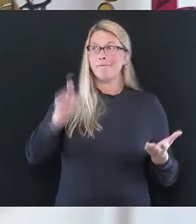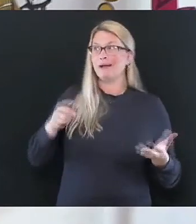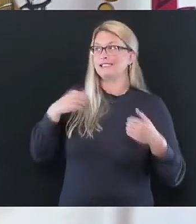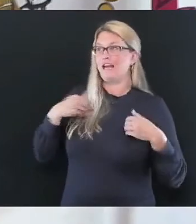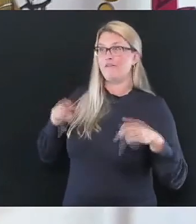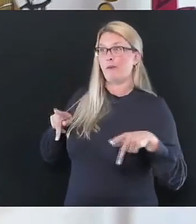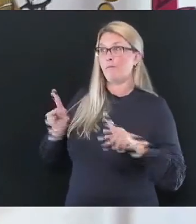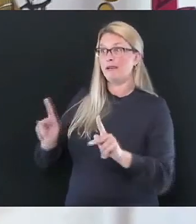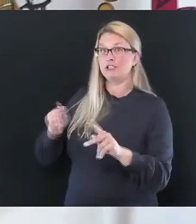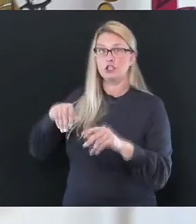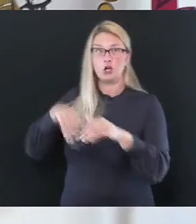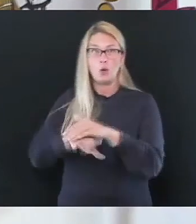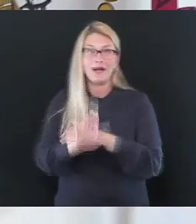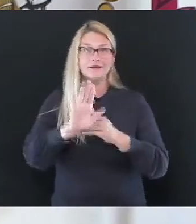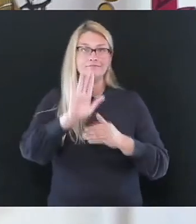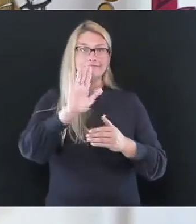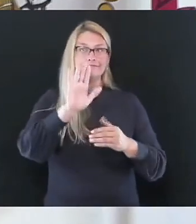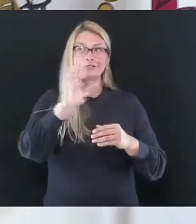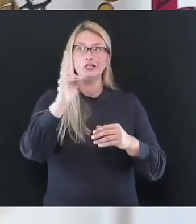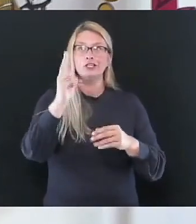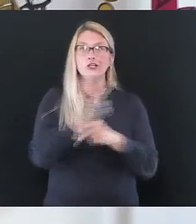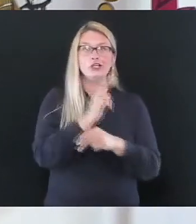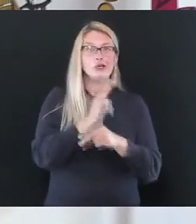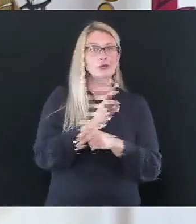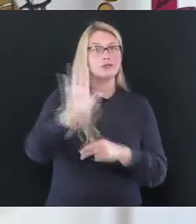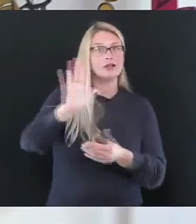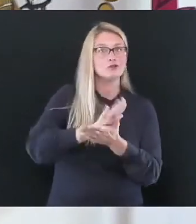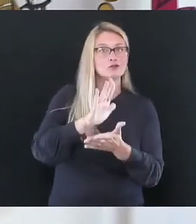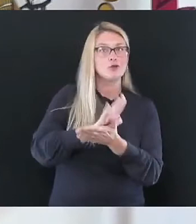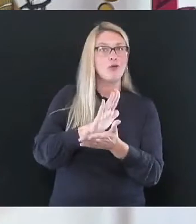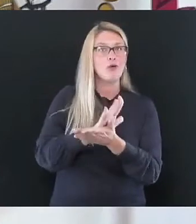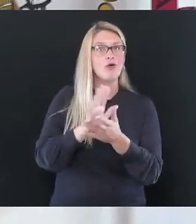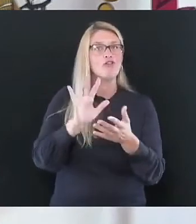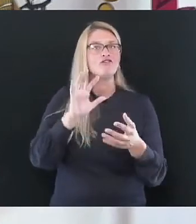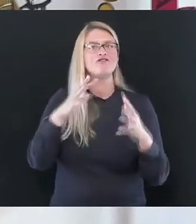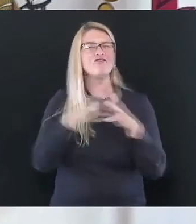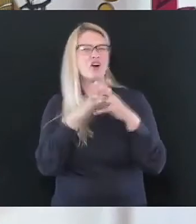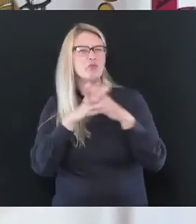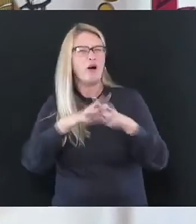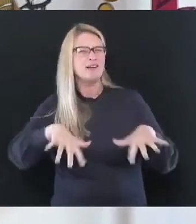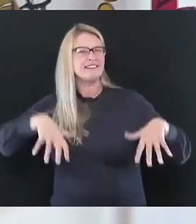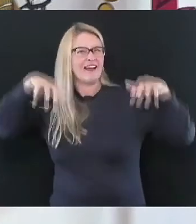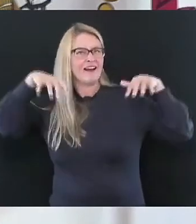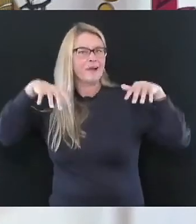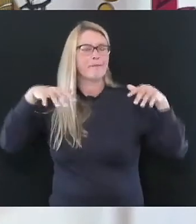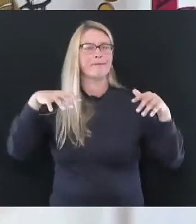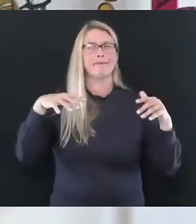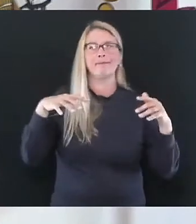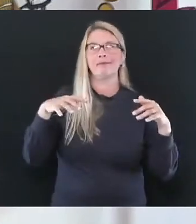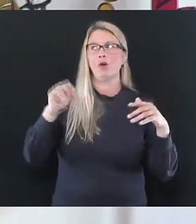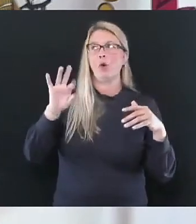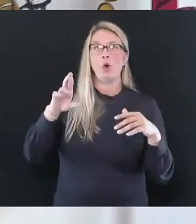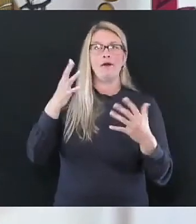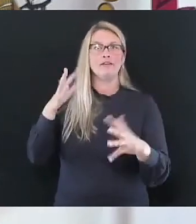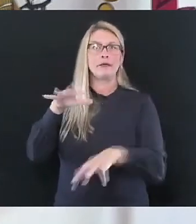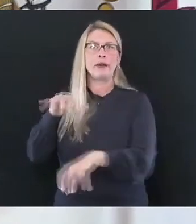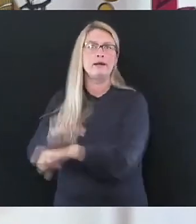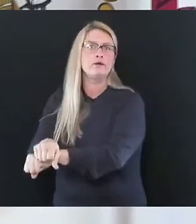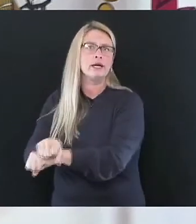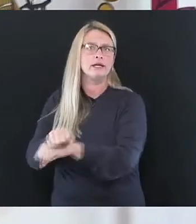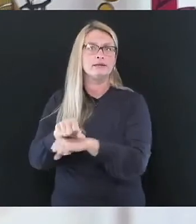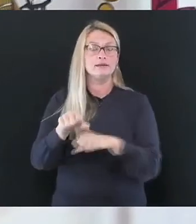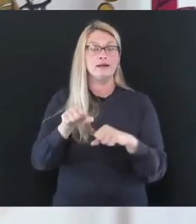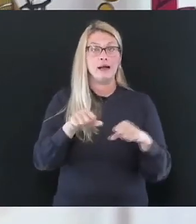go through the school to be able to do it, and rent the facility and all that. The facilities are being used on and on and on and on and on. But the